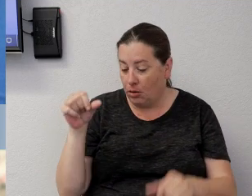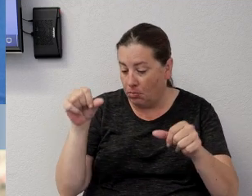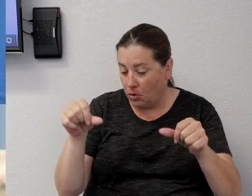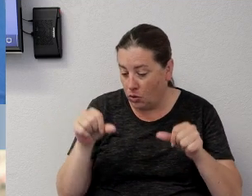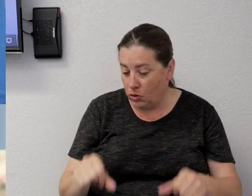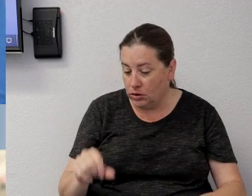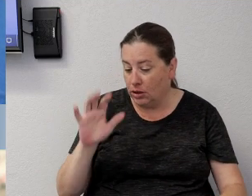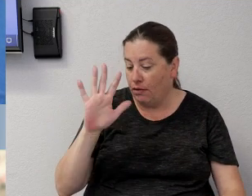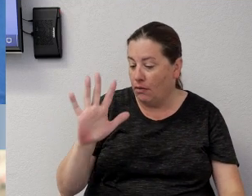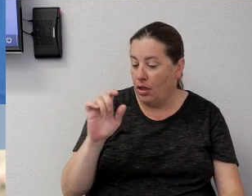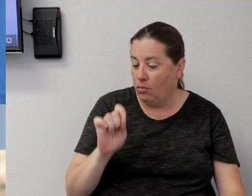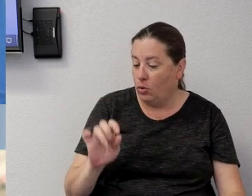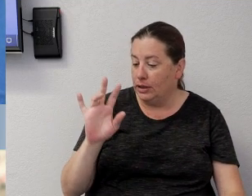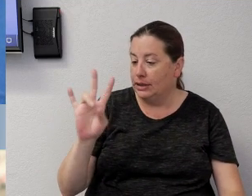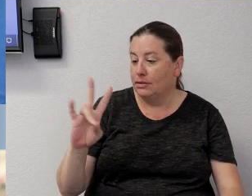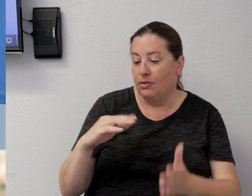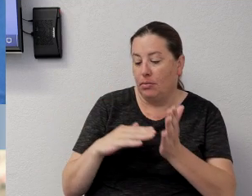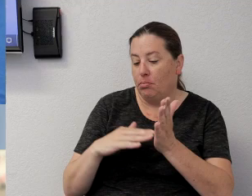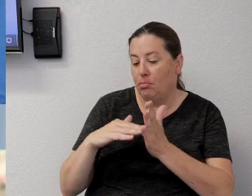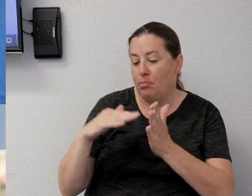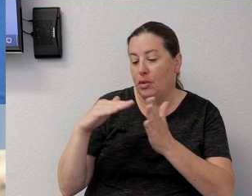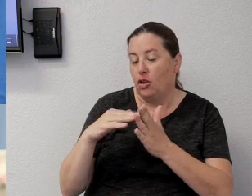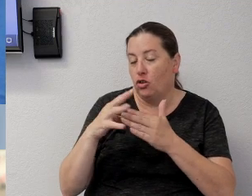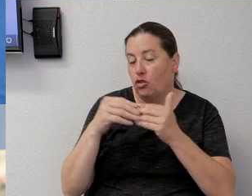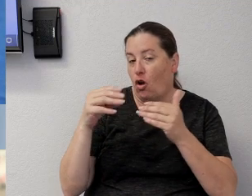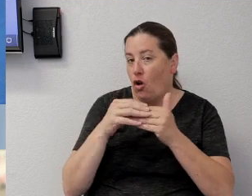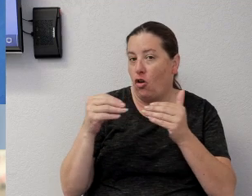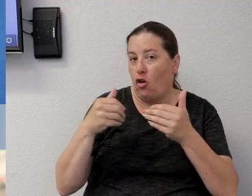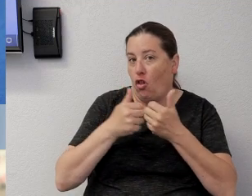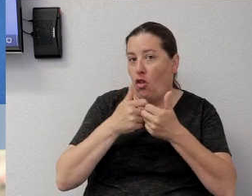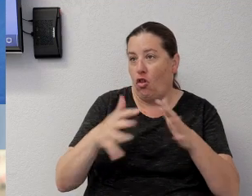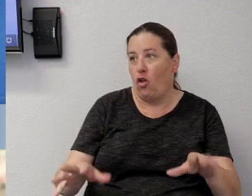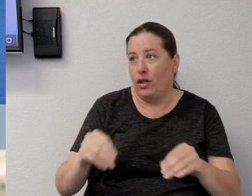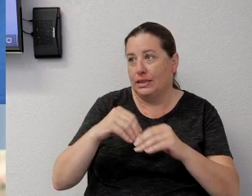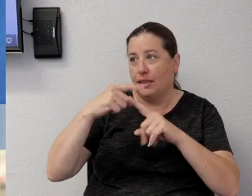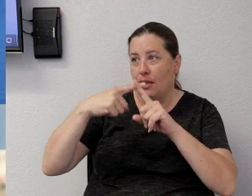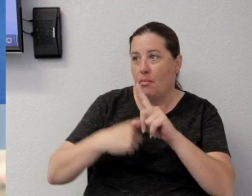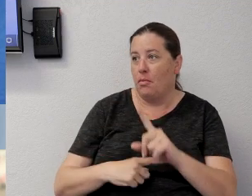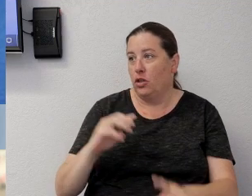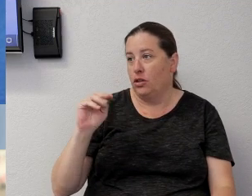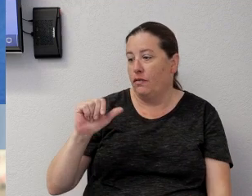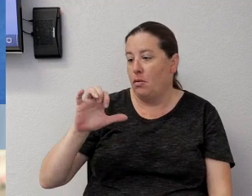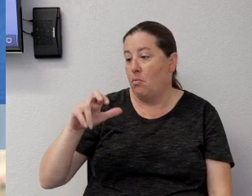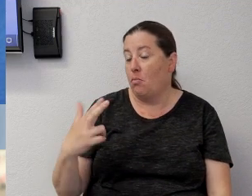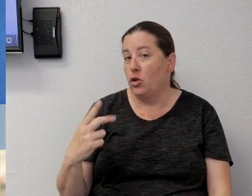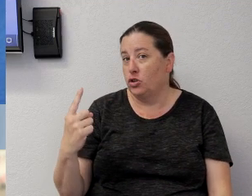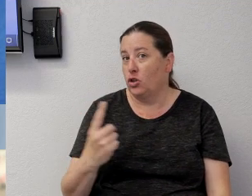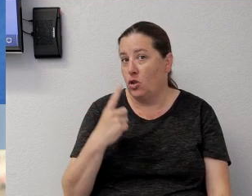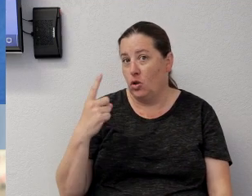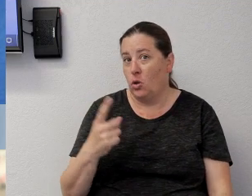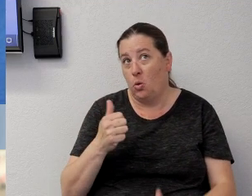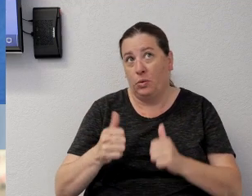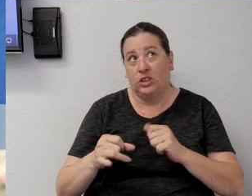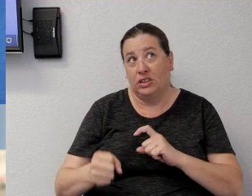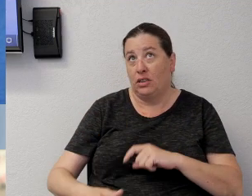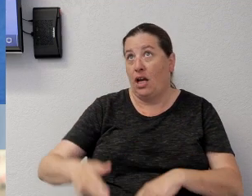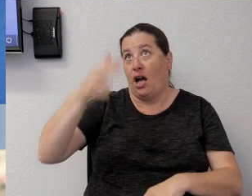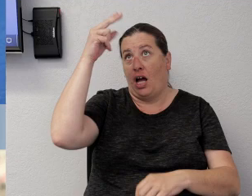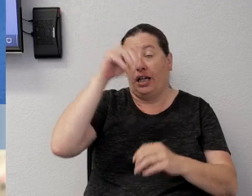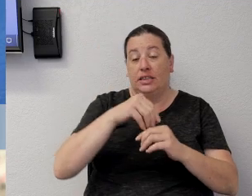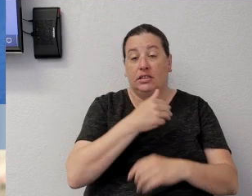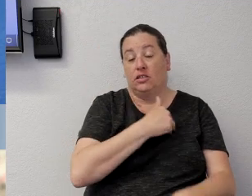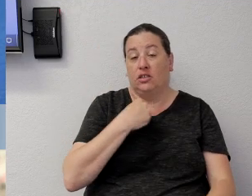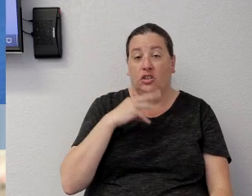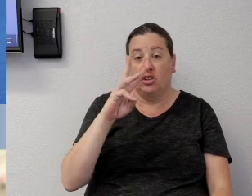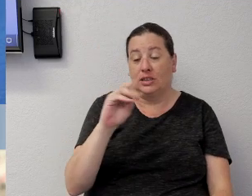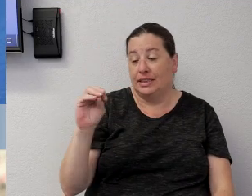million loss in the month of March alone, which is our highest in our history, 60-year history. And March